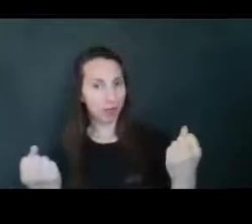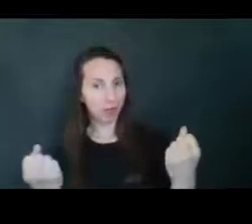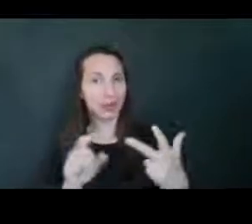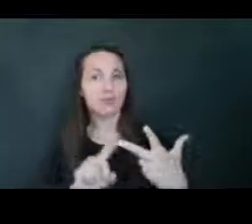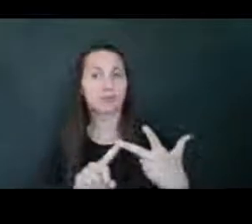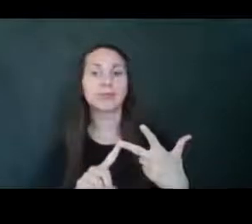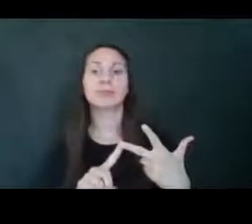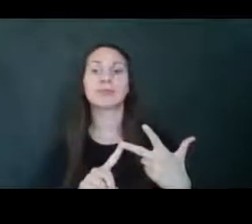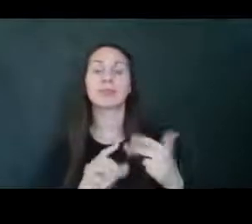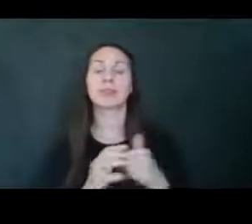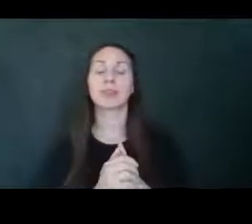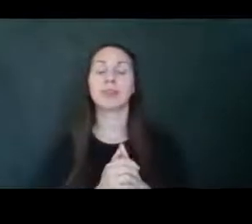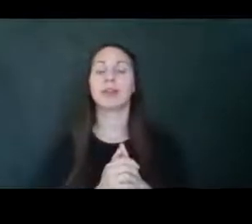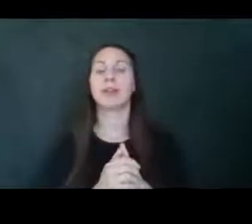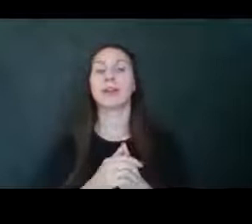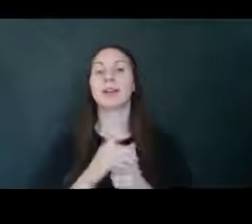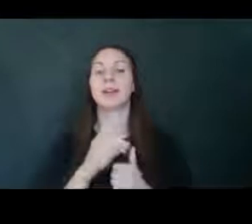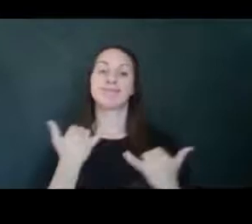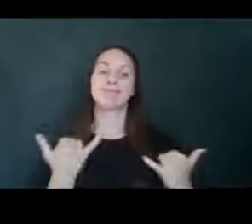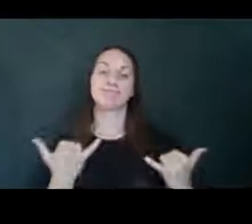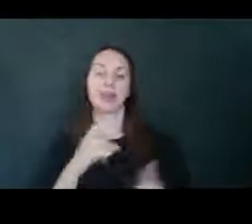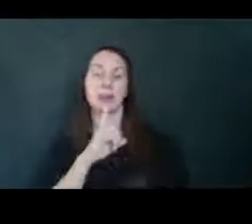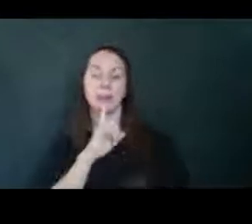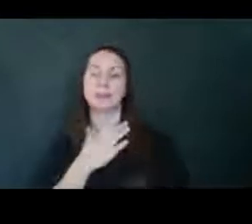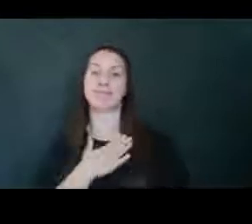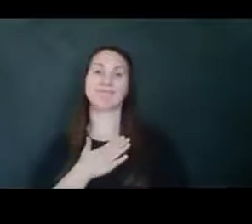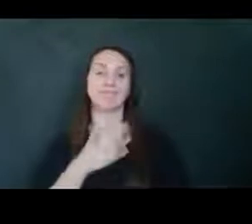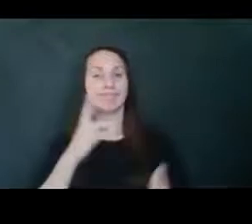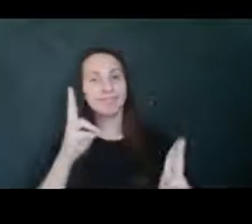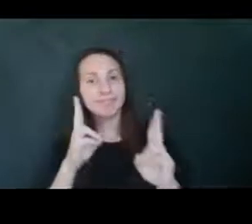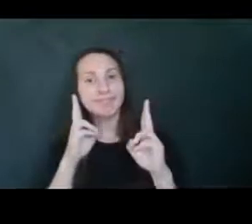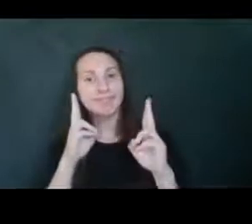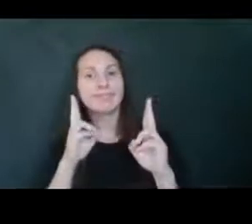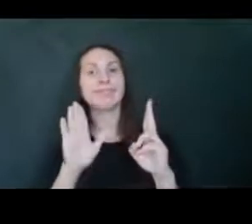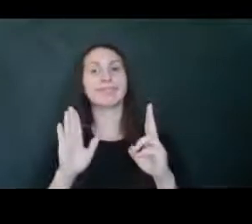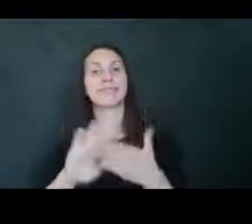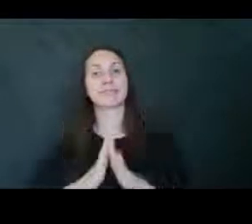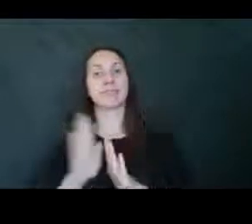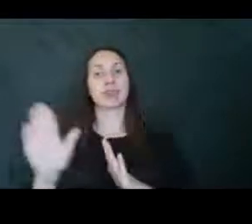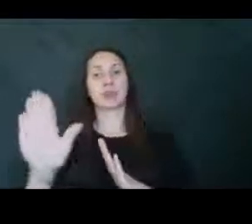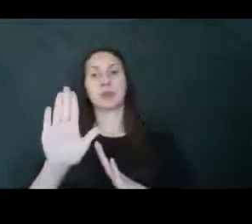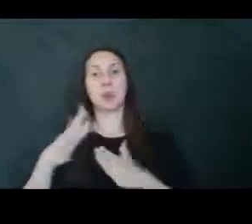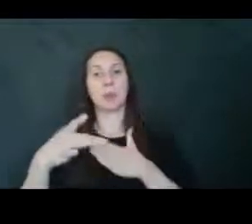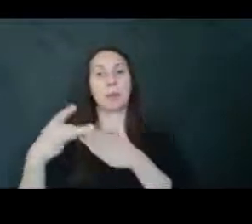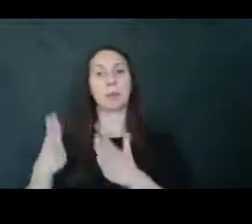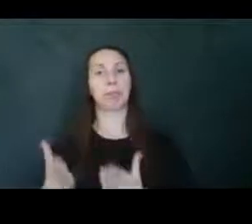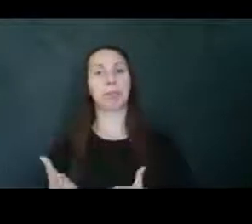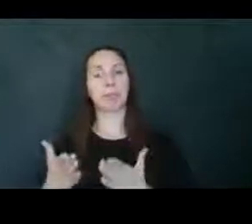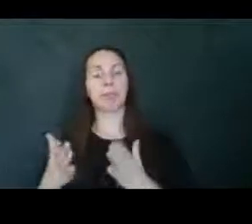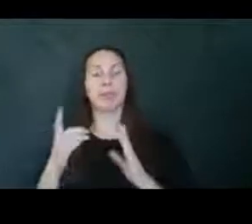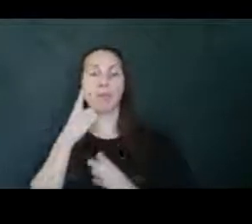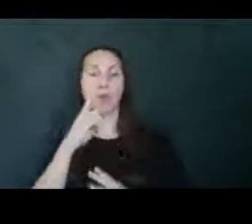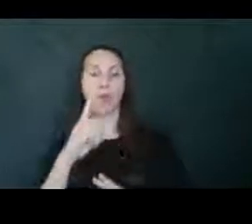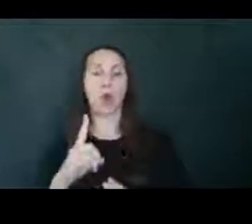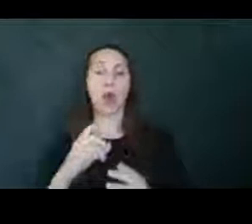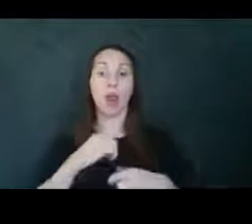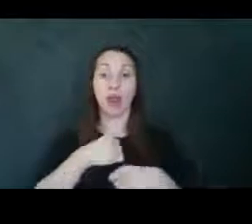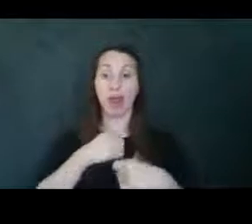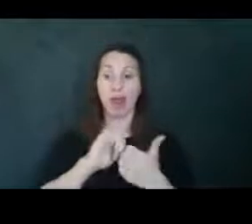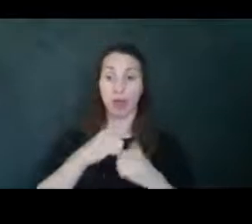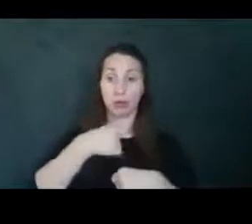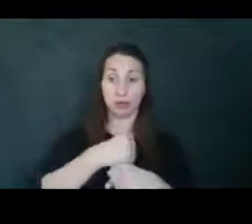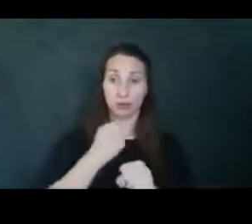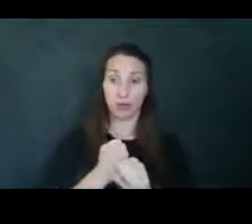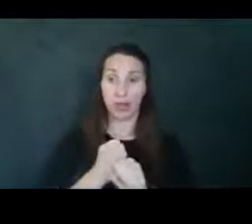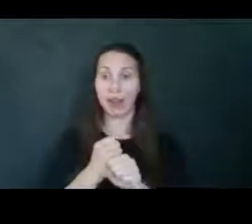to serve as moderator for today's informative session, How to Create and Implement Successful